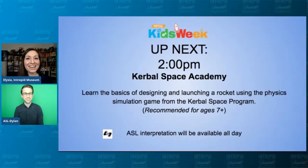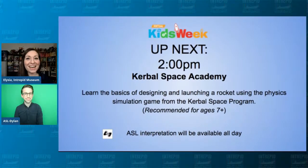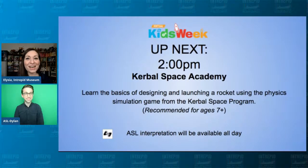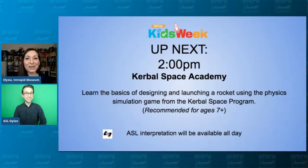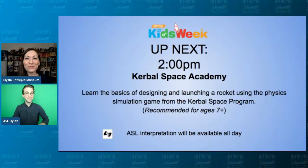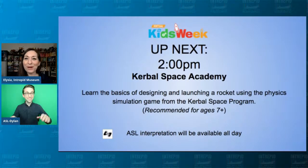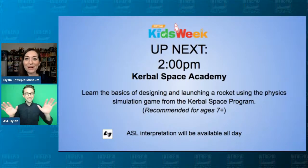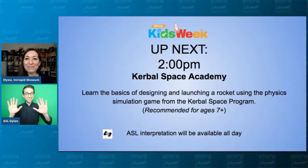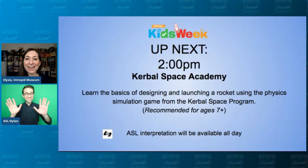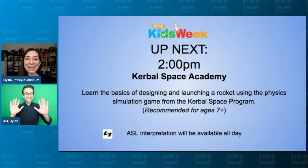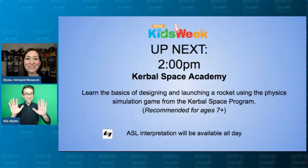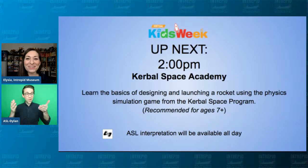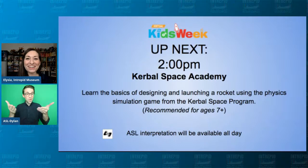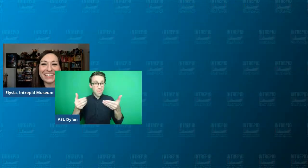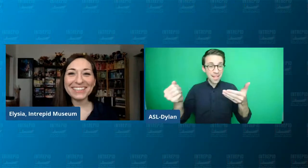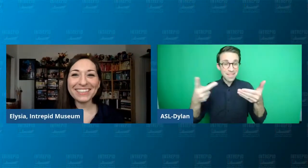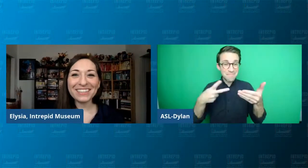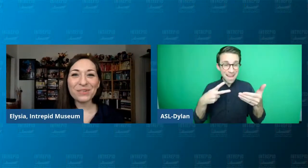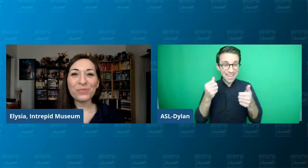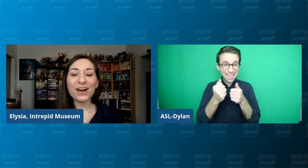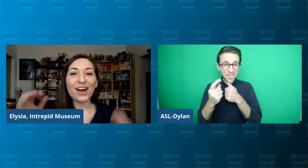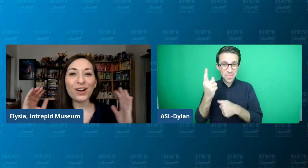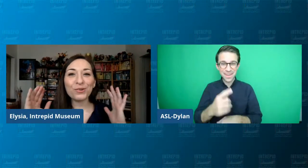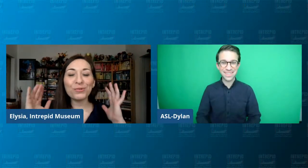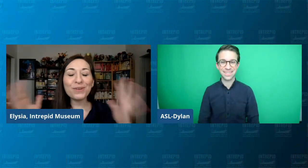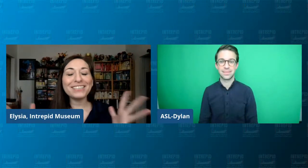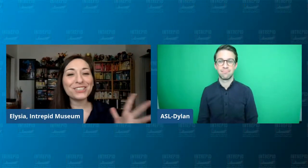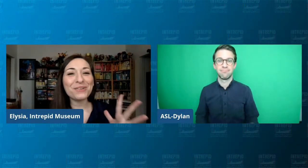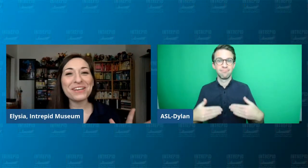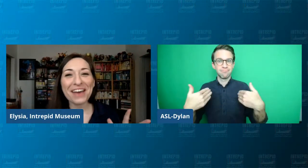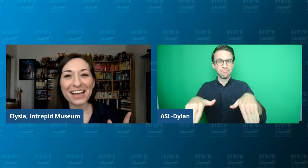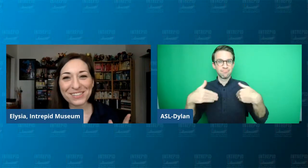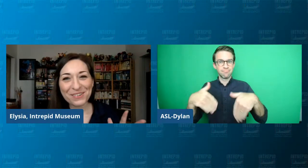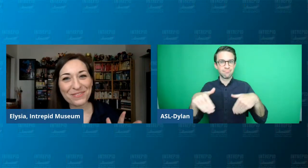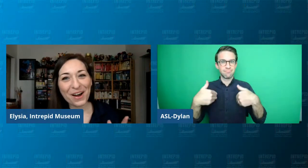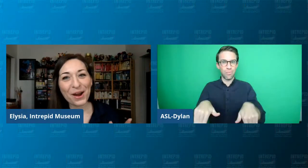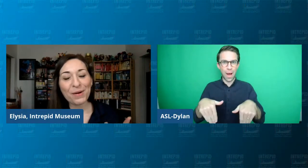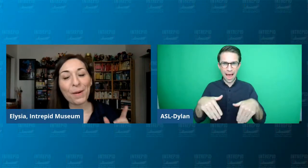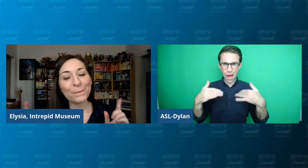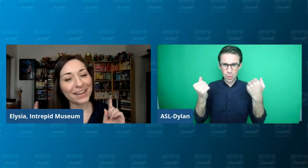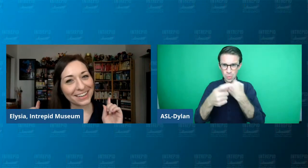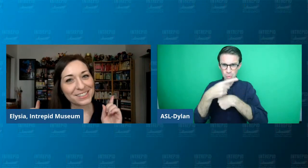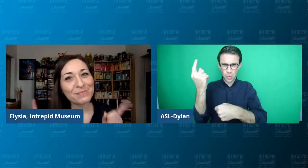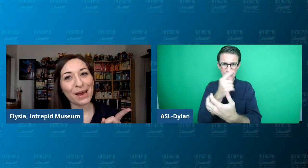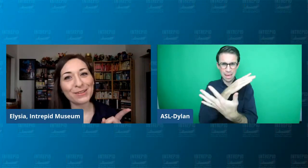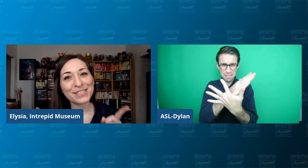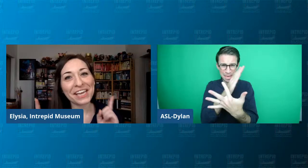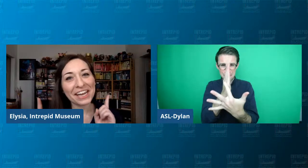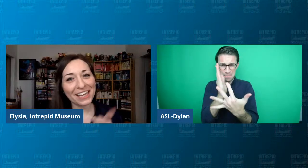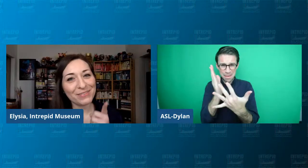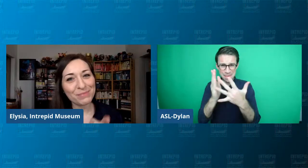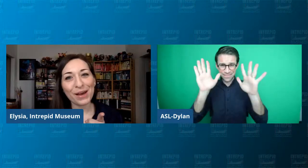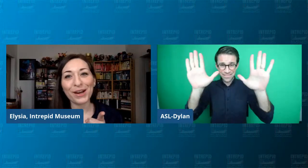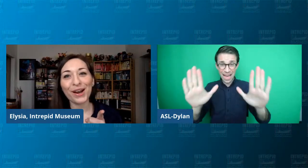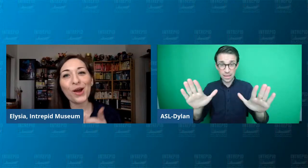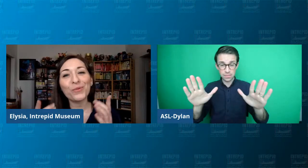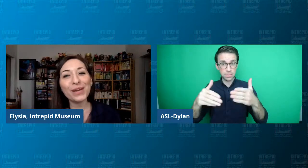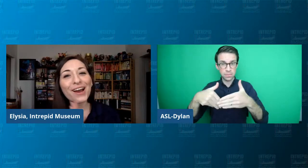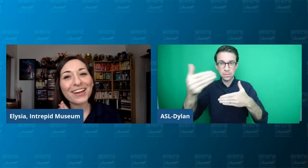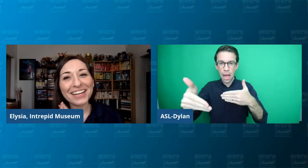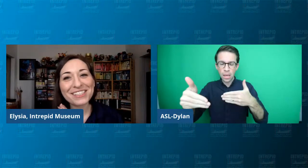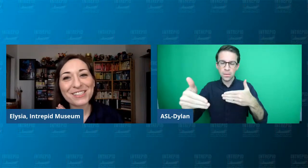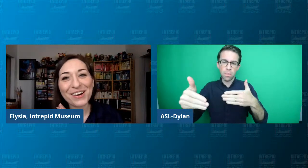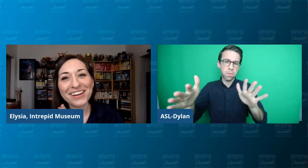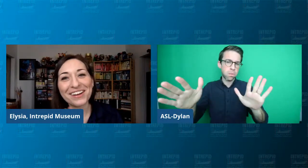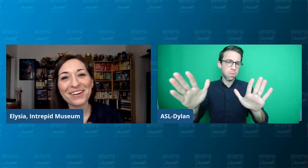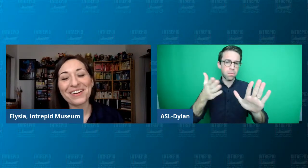All right, and welcome back, everyone. What a great show we've had so far, but it's about to get even better. We